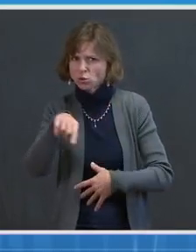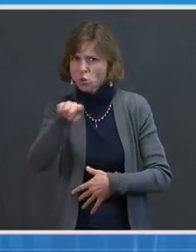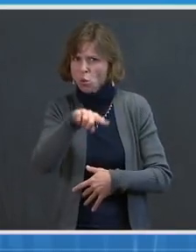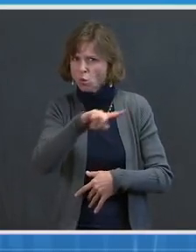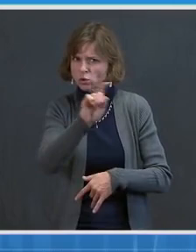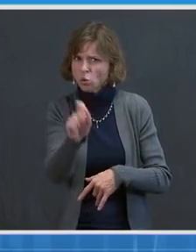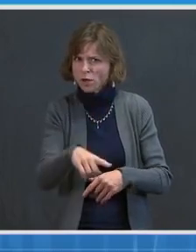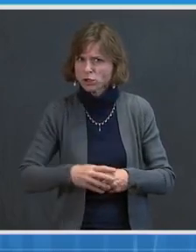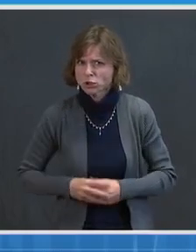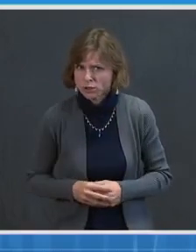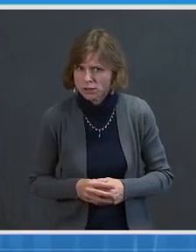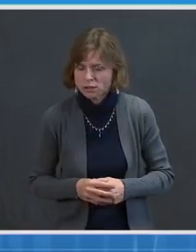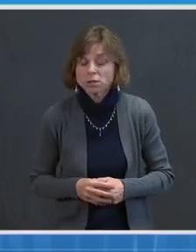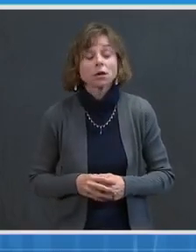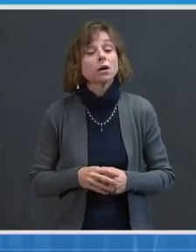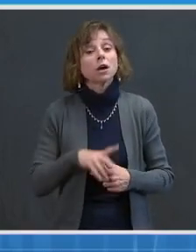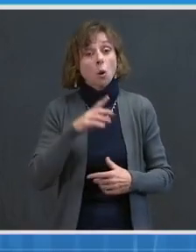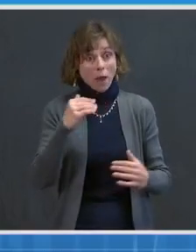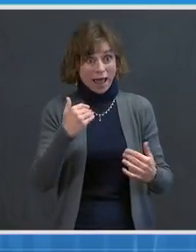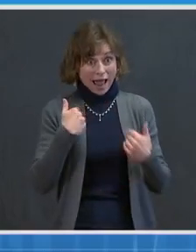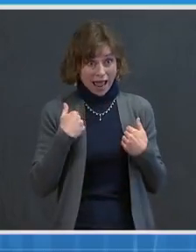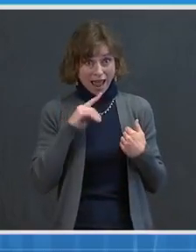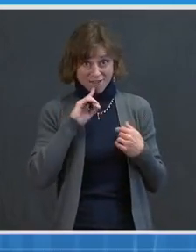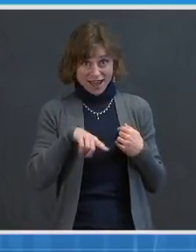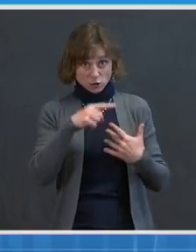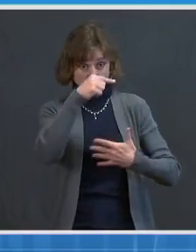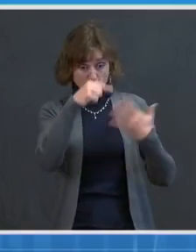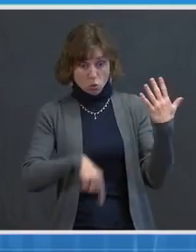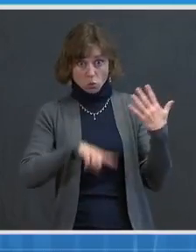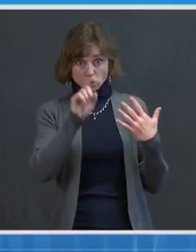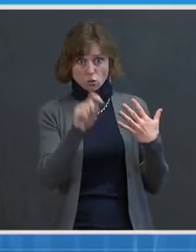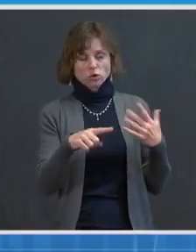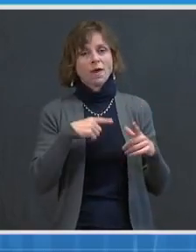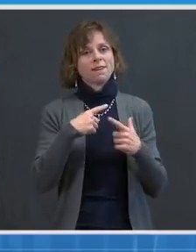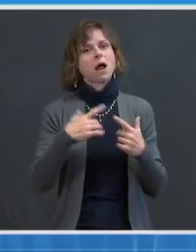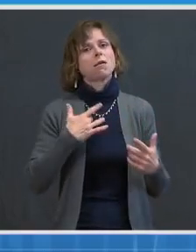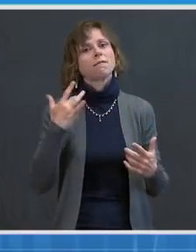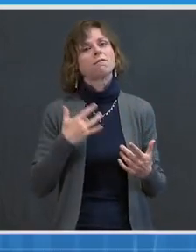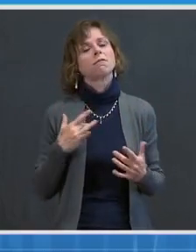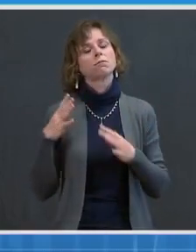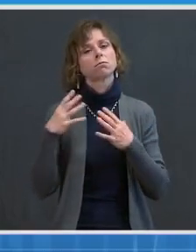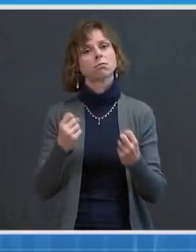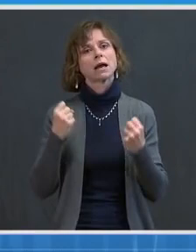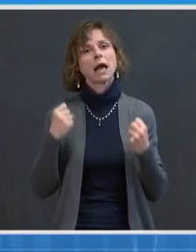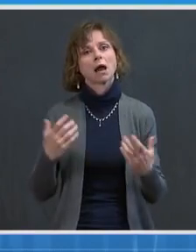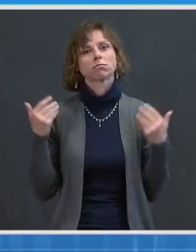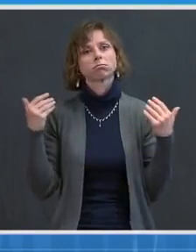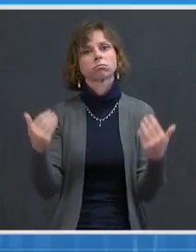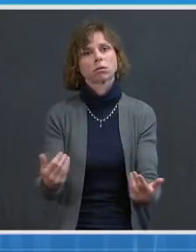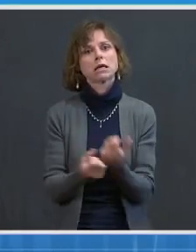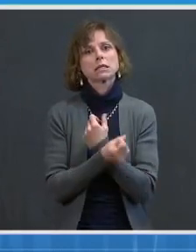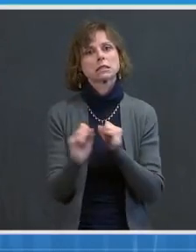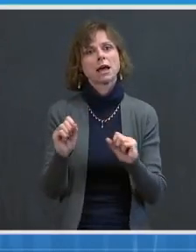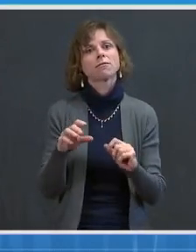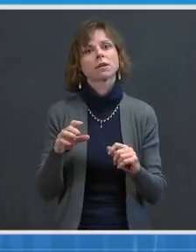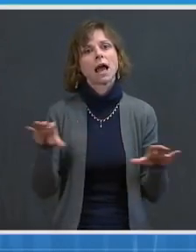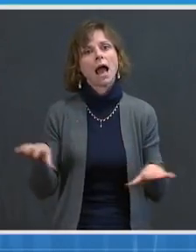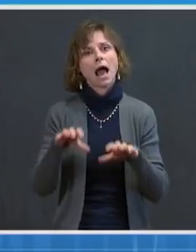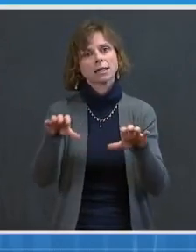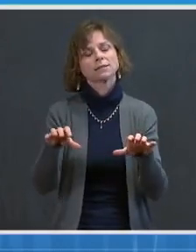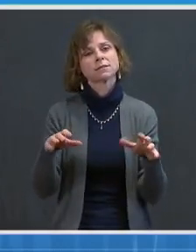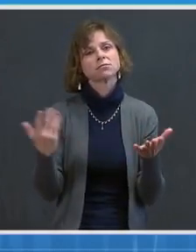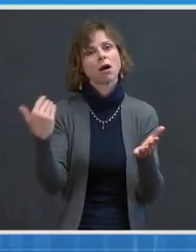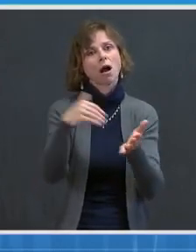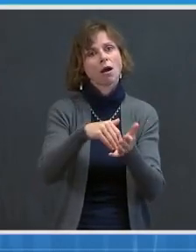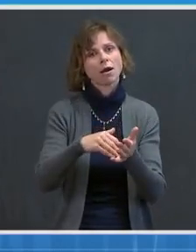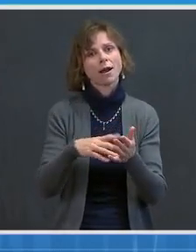they will inform the future guidance that will enable us to safely resume activities while also protecting others who remain vulnerable to